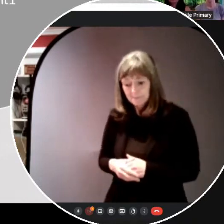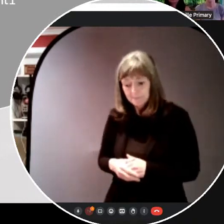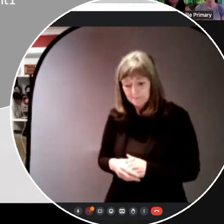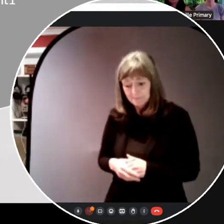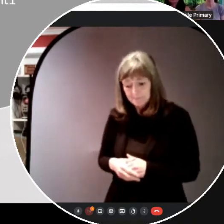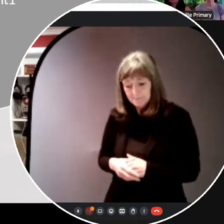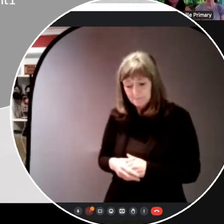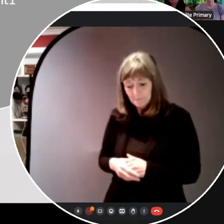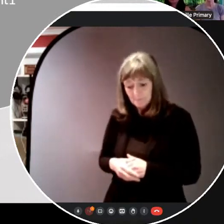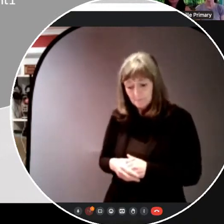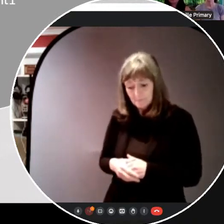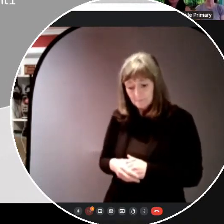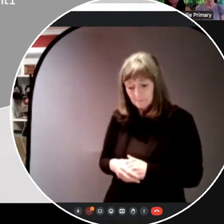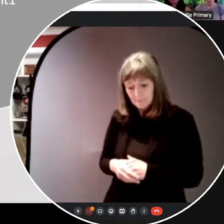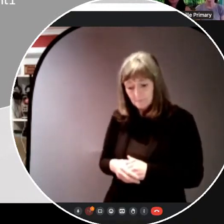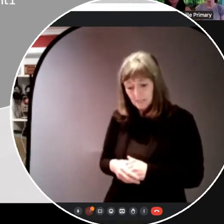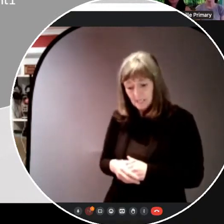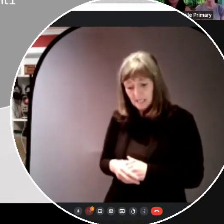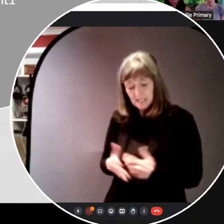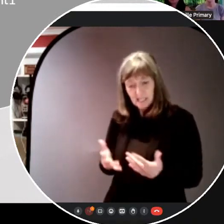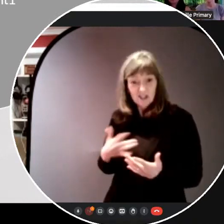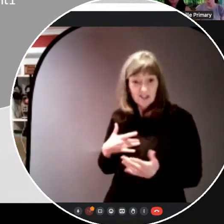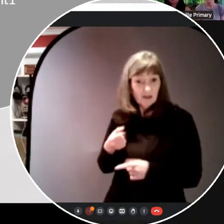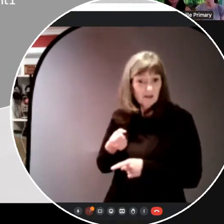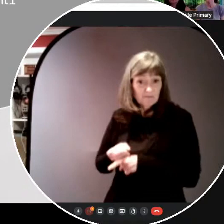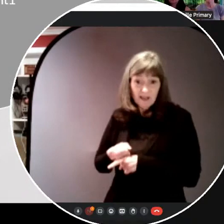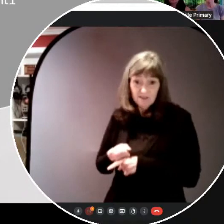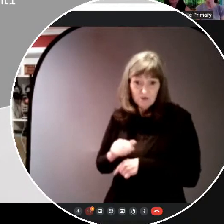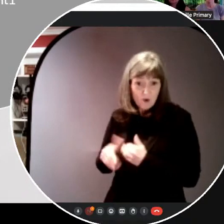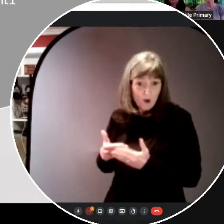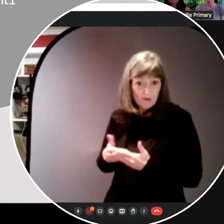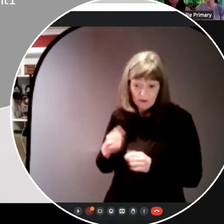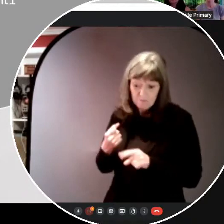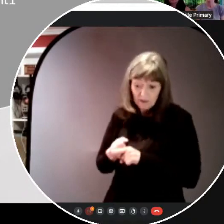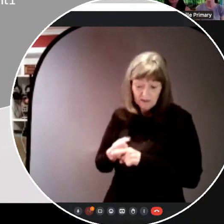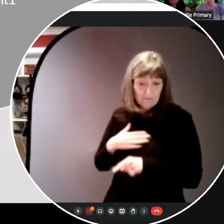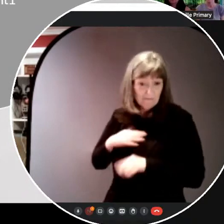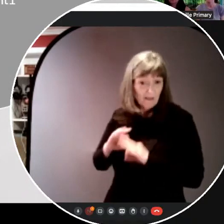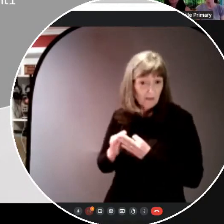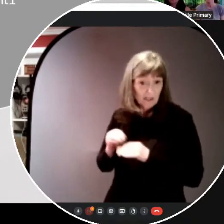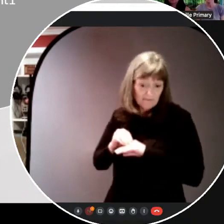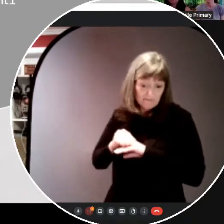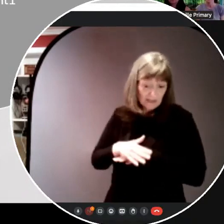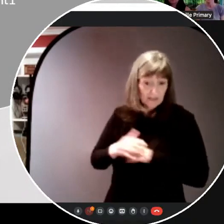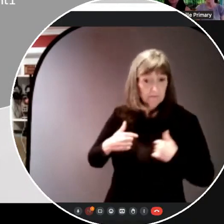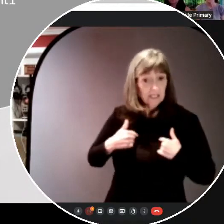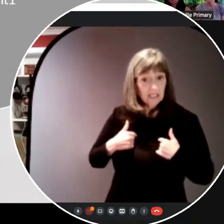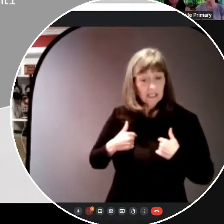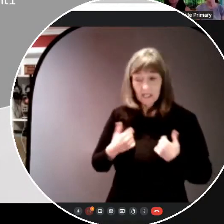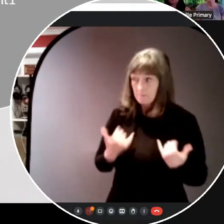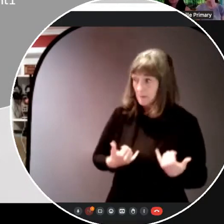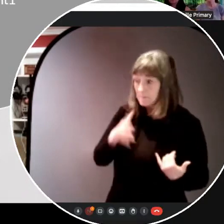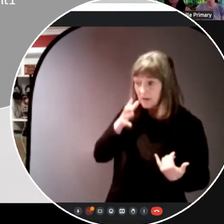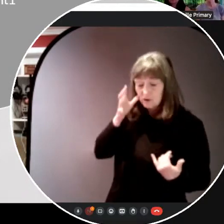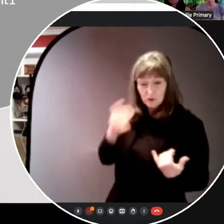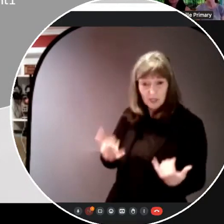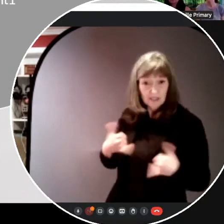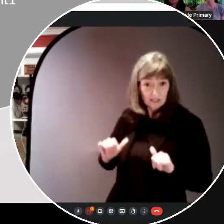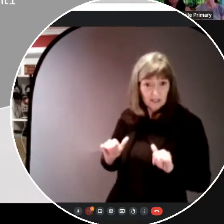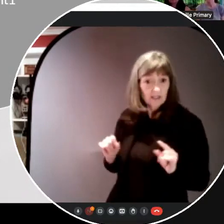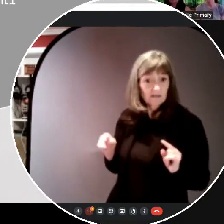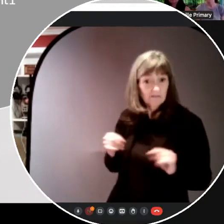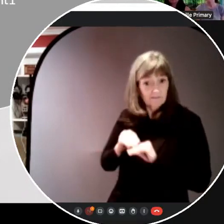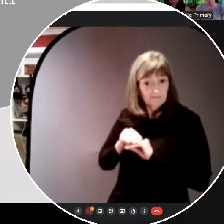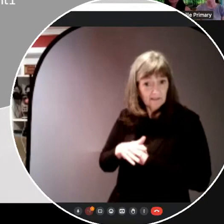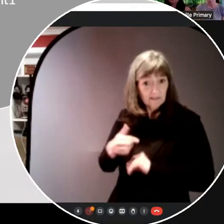much harm inflicted, it affects all of us. It affected my family growing up. It affects me and how I parent today. And I want the